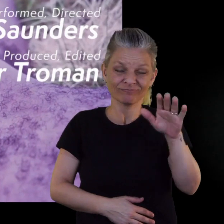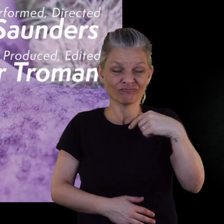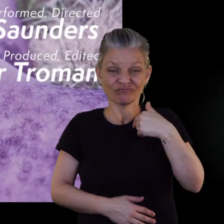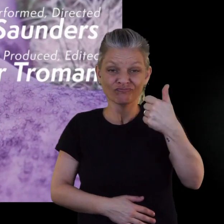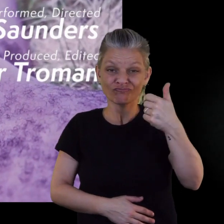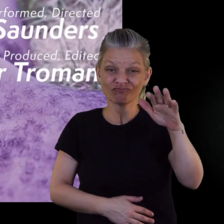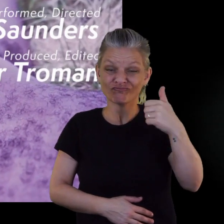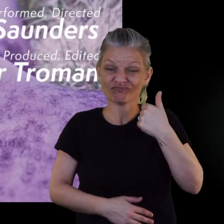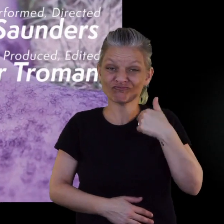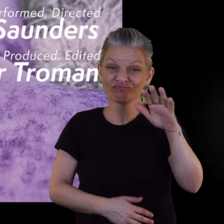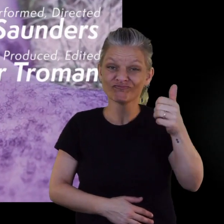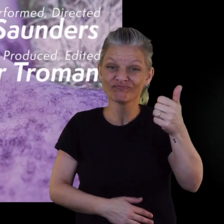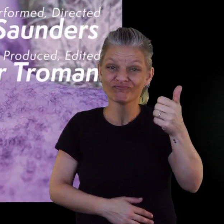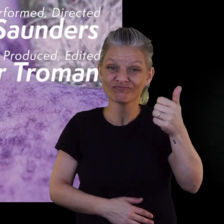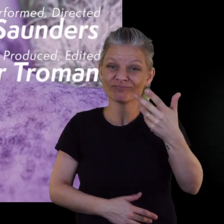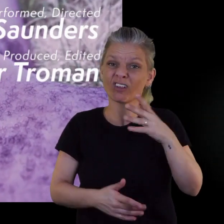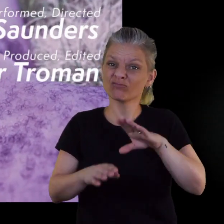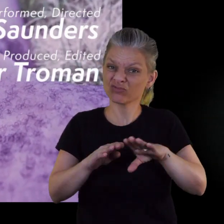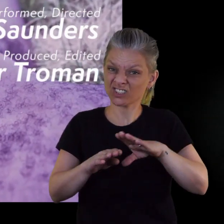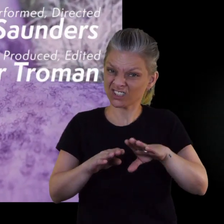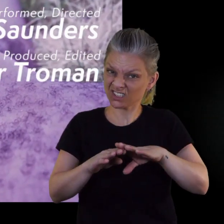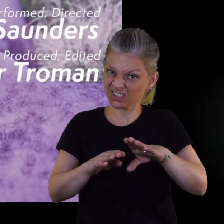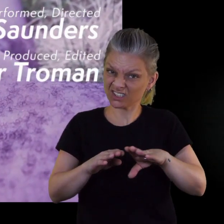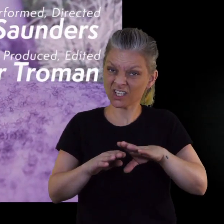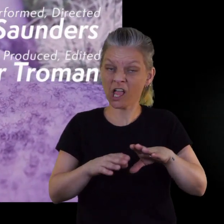Yeah, I'm good. Just practicing.